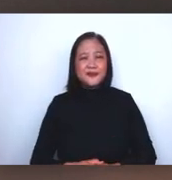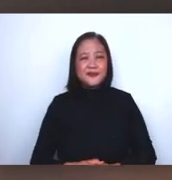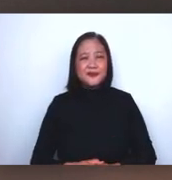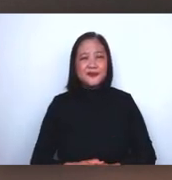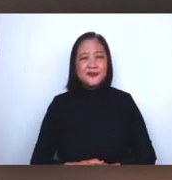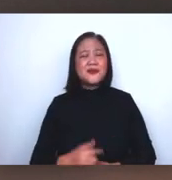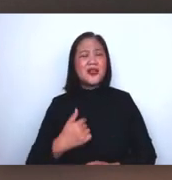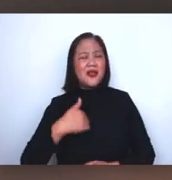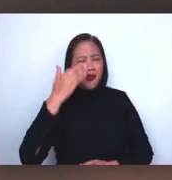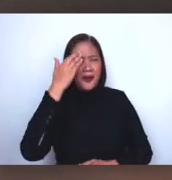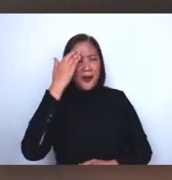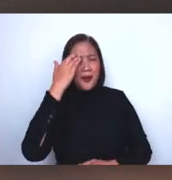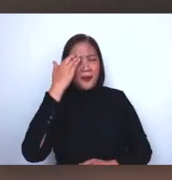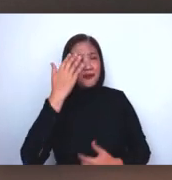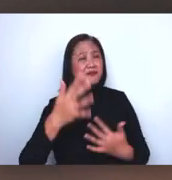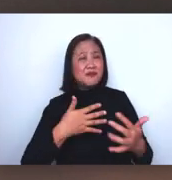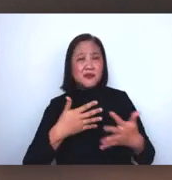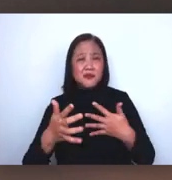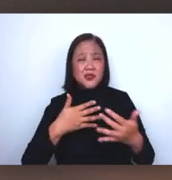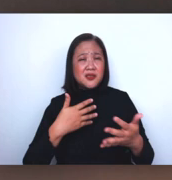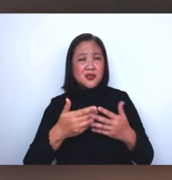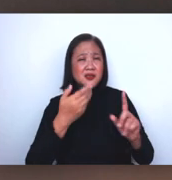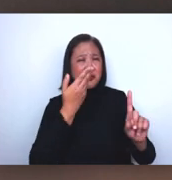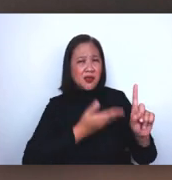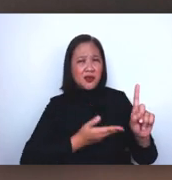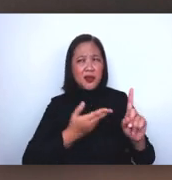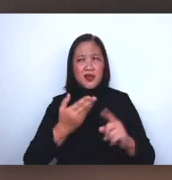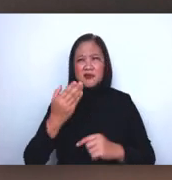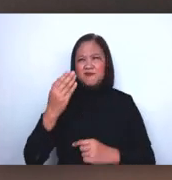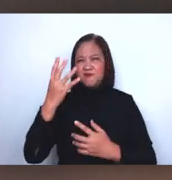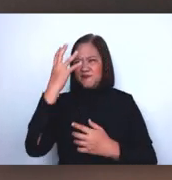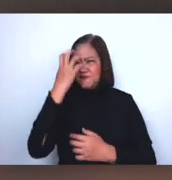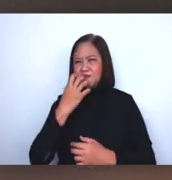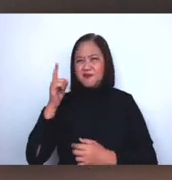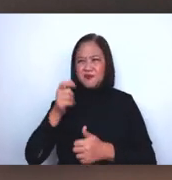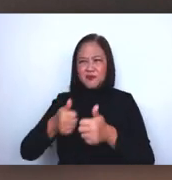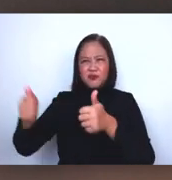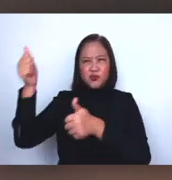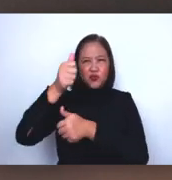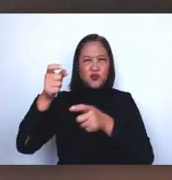For I know that in spite of the wrath of the rulers,